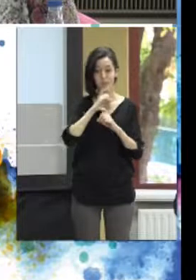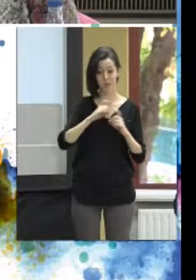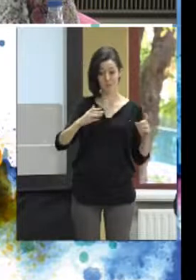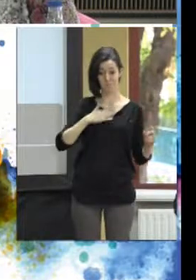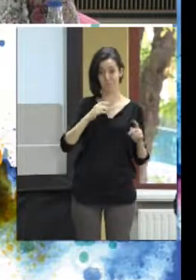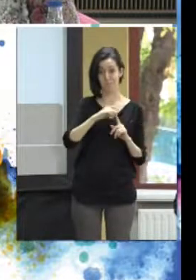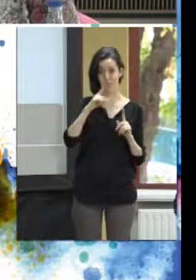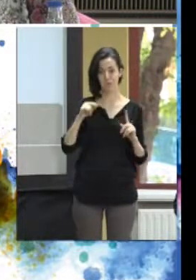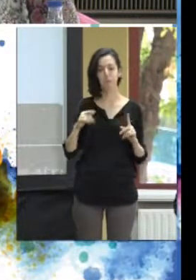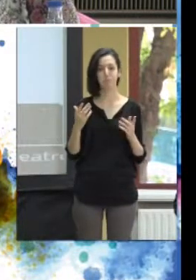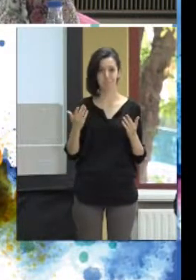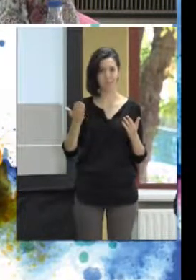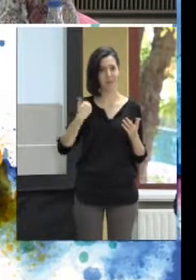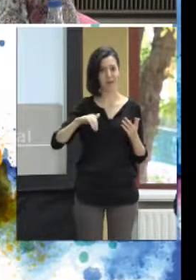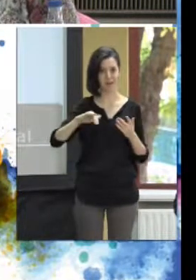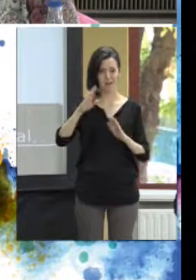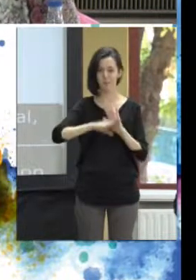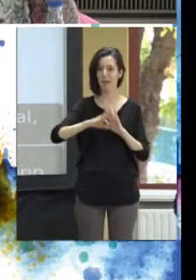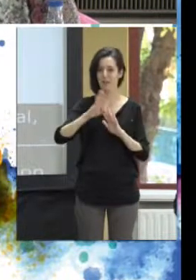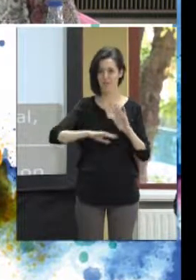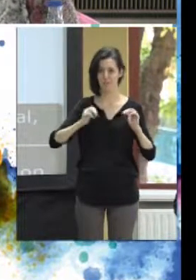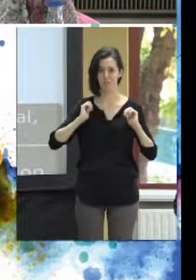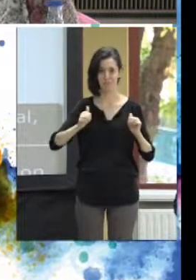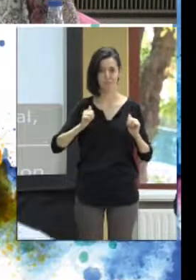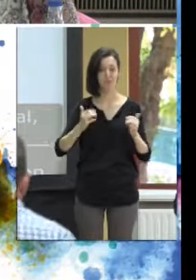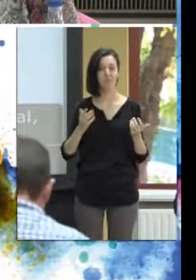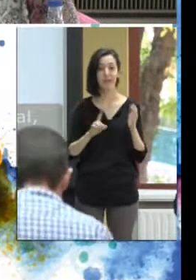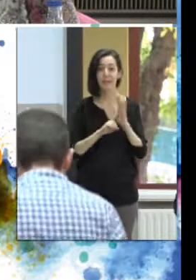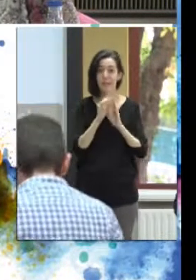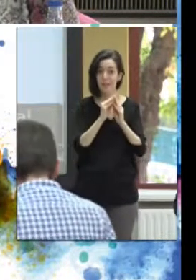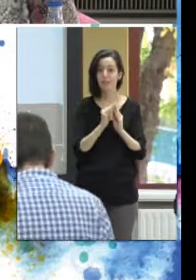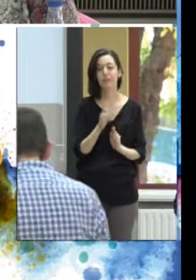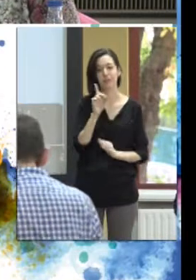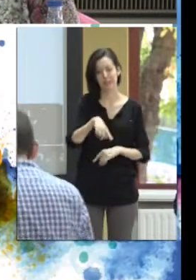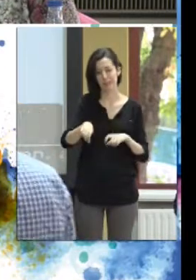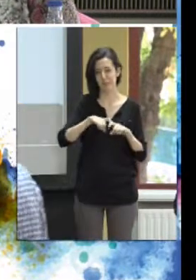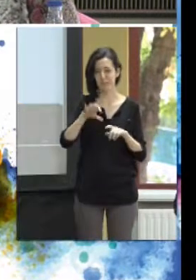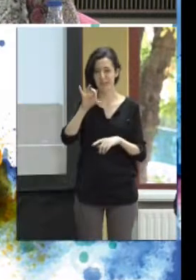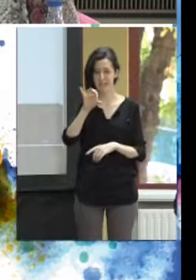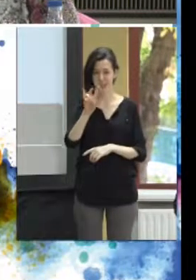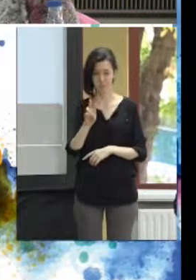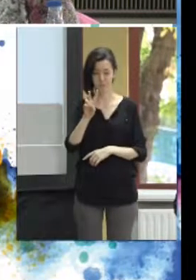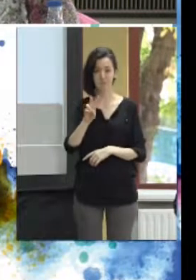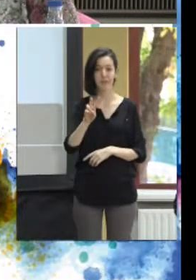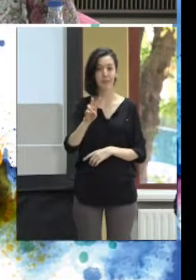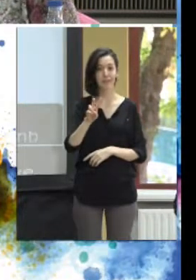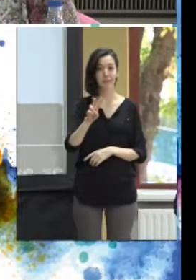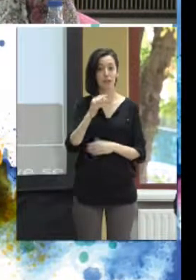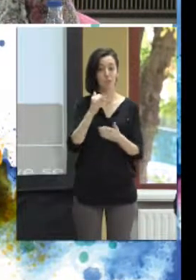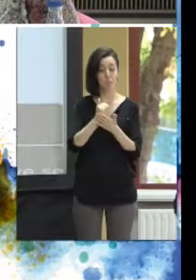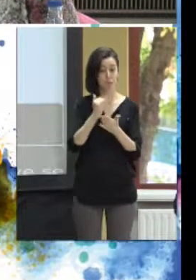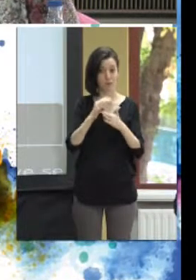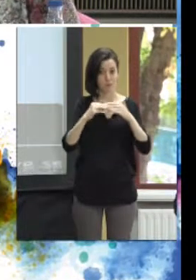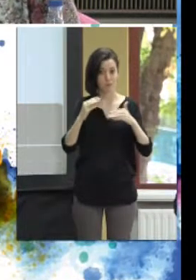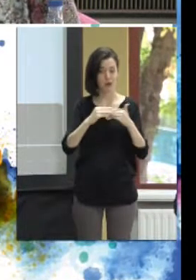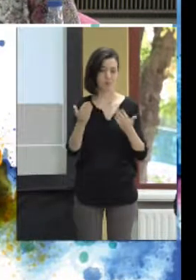and with Vodafone Foundation, we have set up this app. The developer has been S2. They have helped us with the